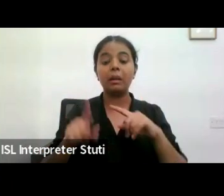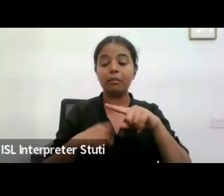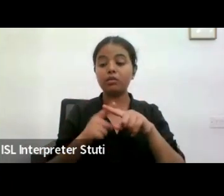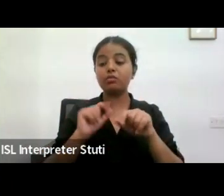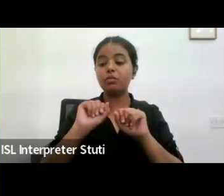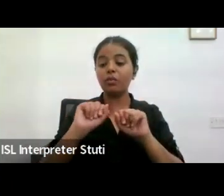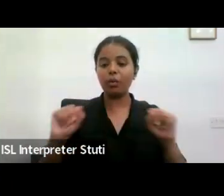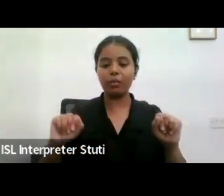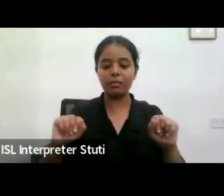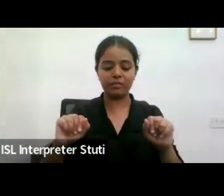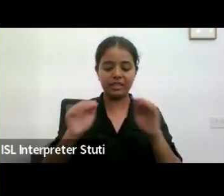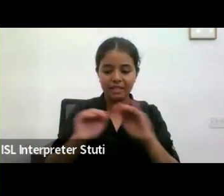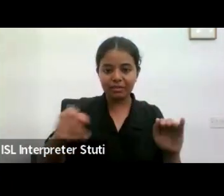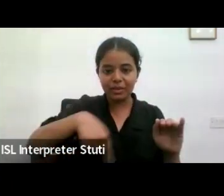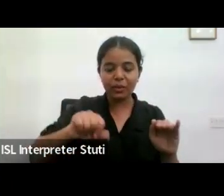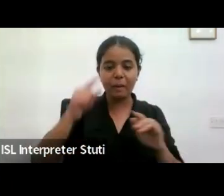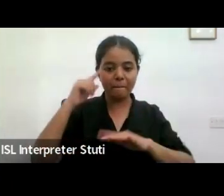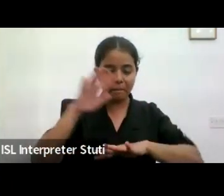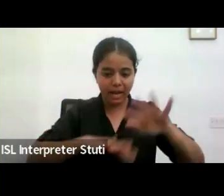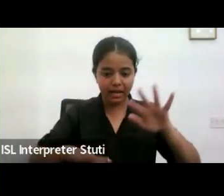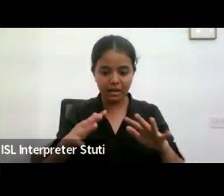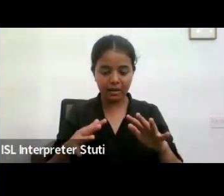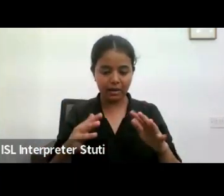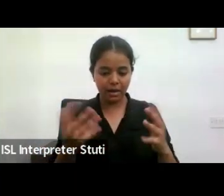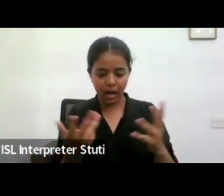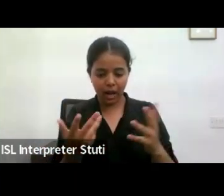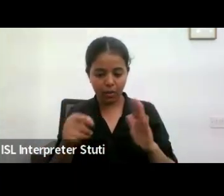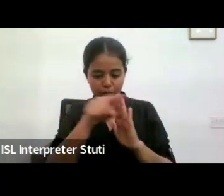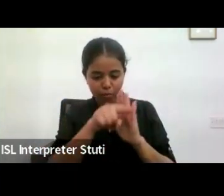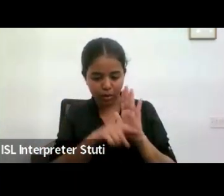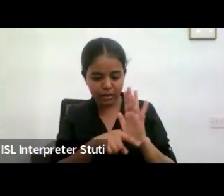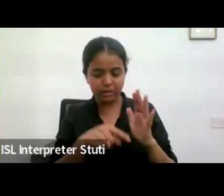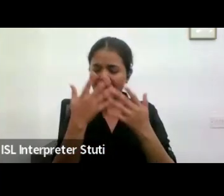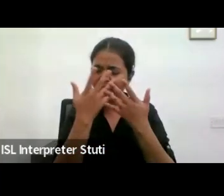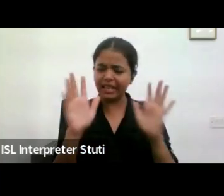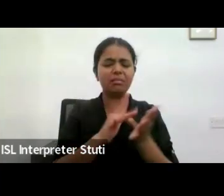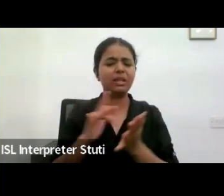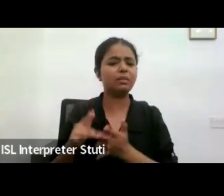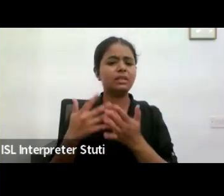for children with disability in whatever setting that we are working in. Next.